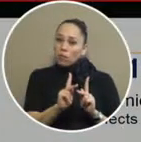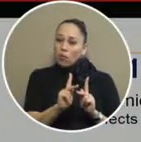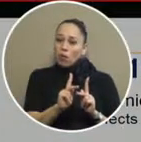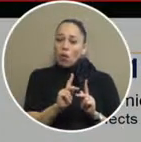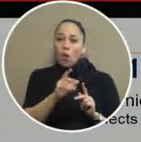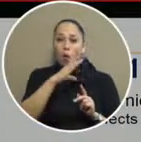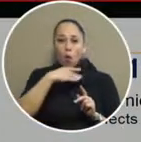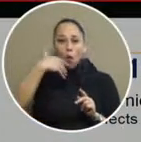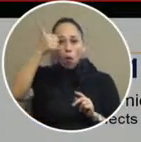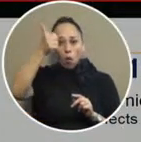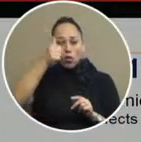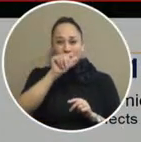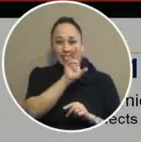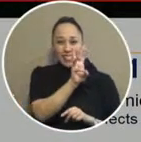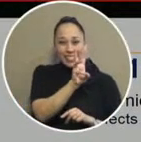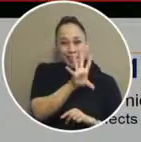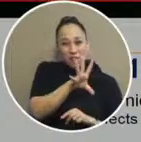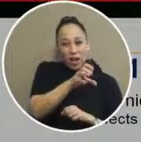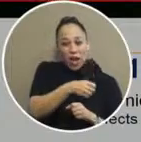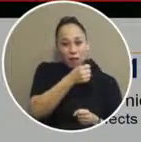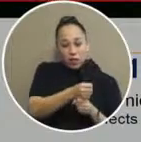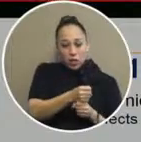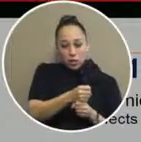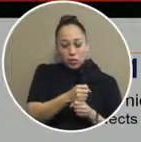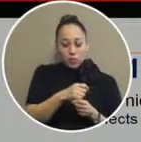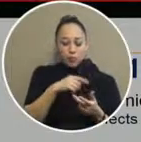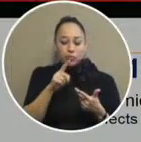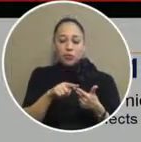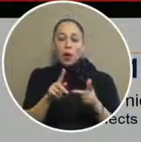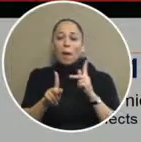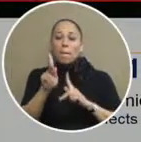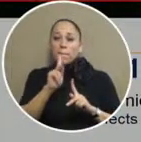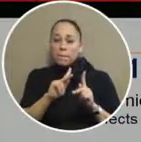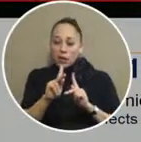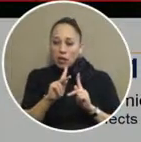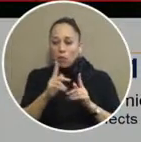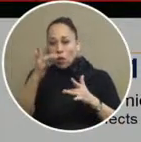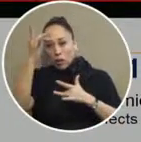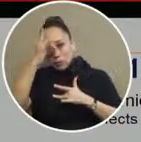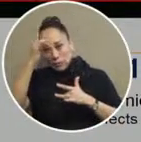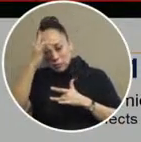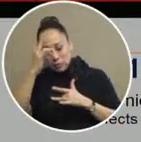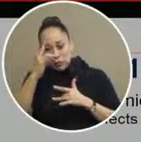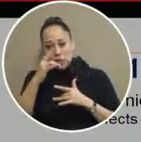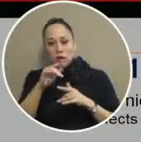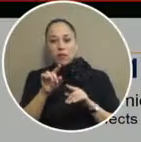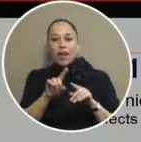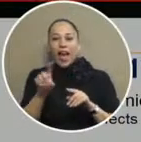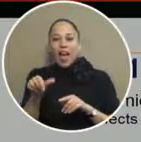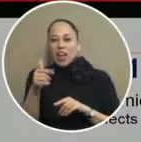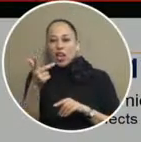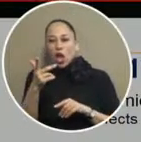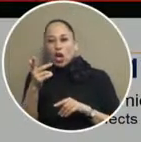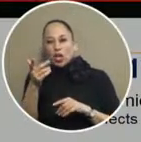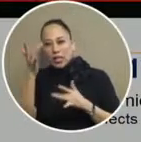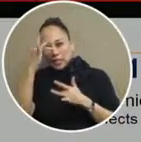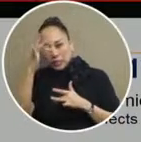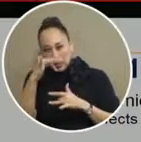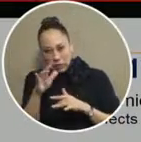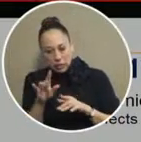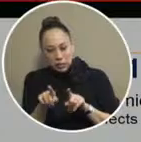than 65, people that have complications from other chronic conditions